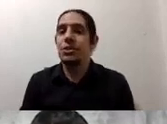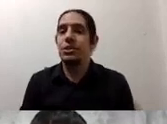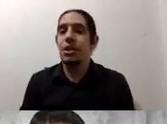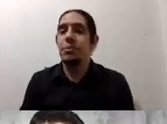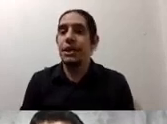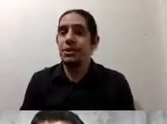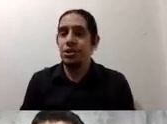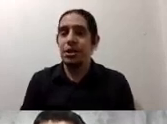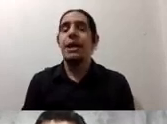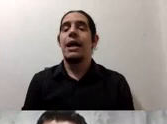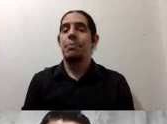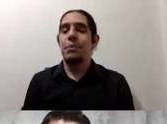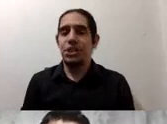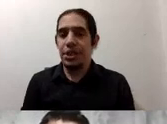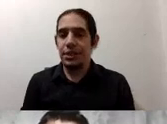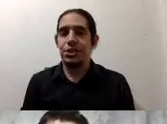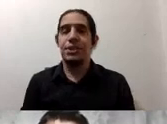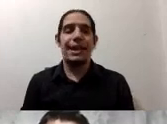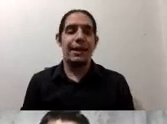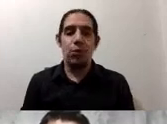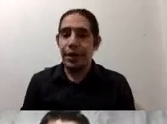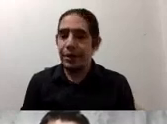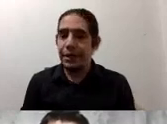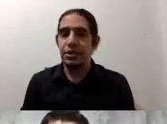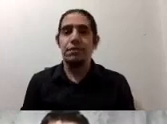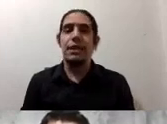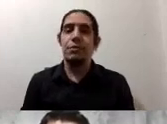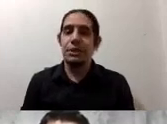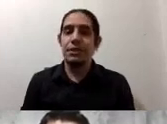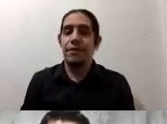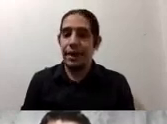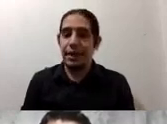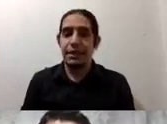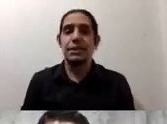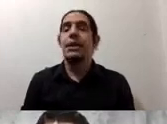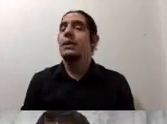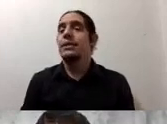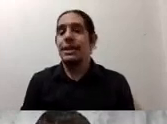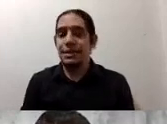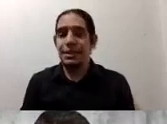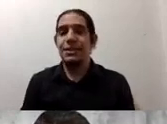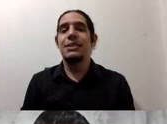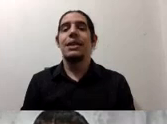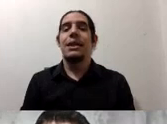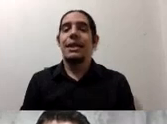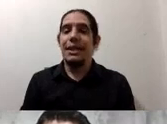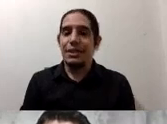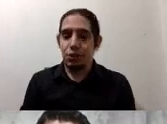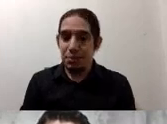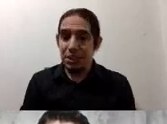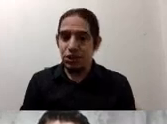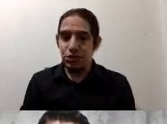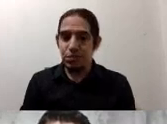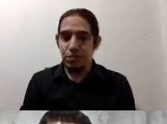EFL students' comprehension, appreciation, and awareness of the linguistic varieties that exist